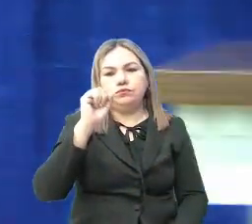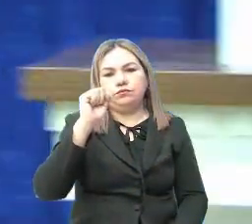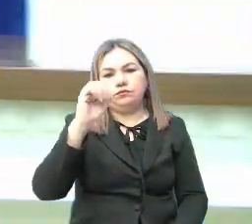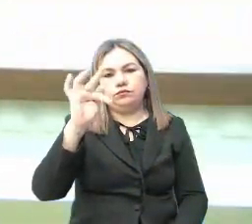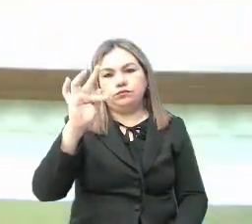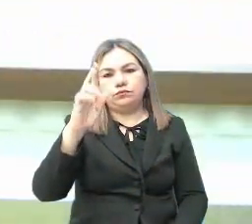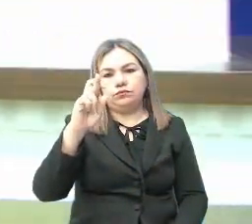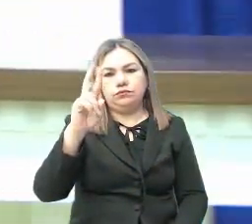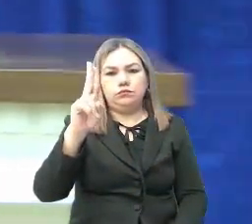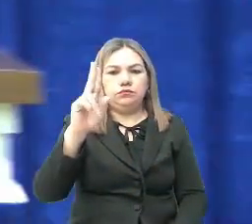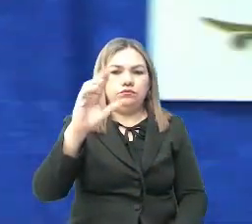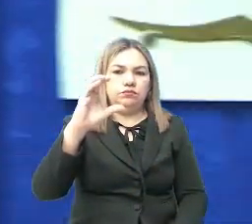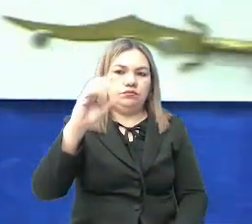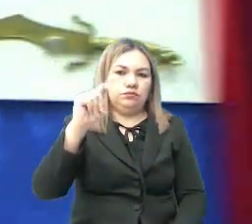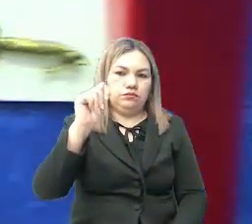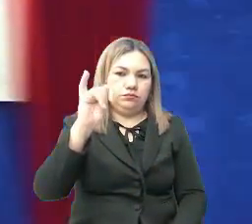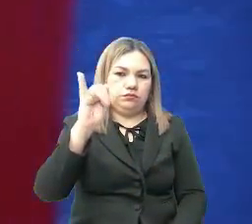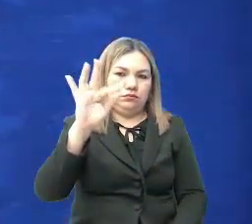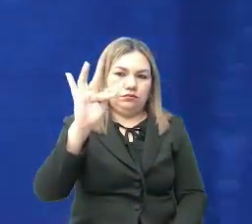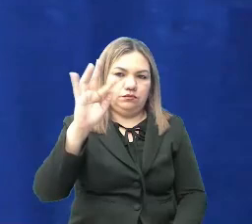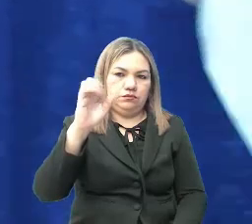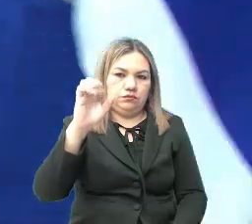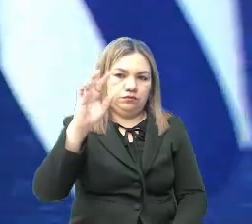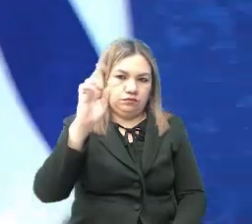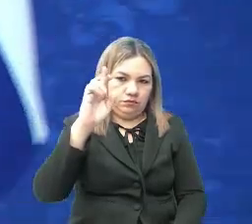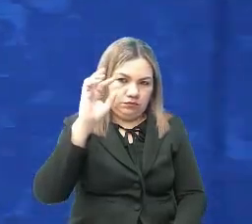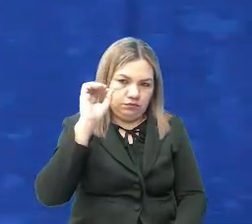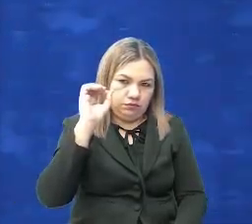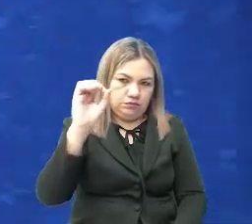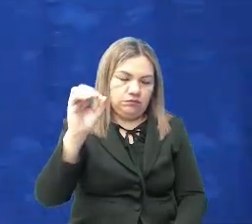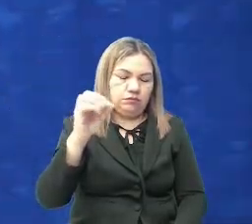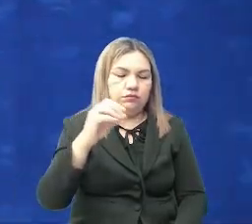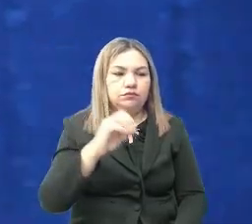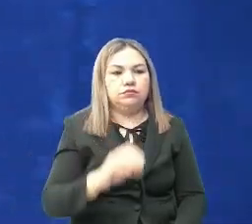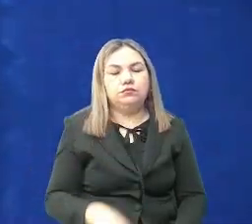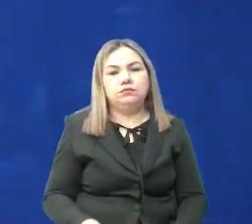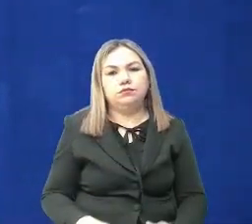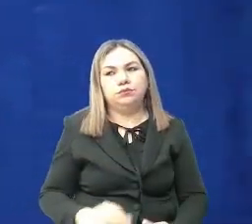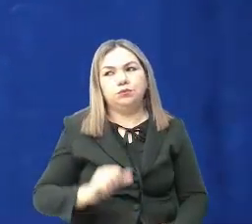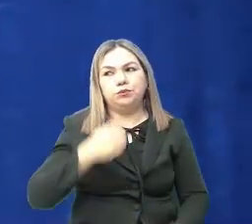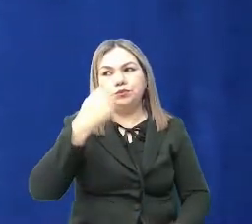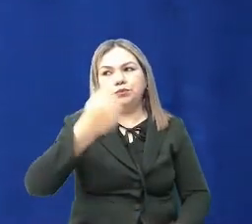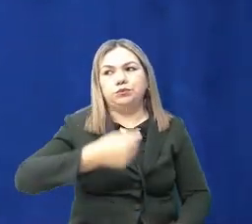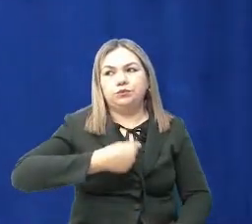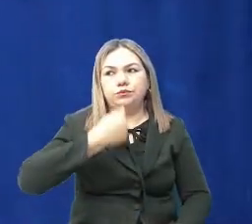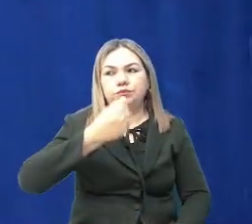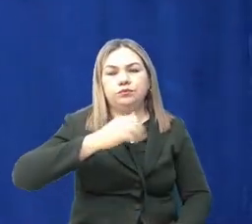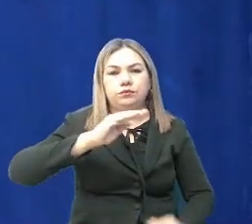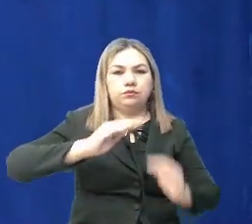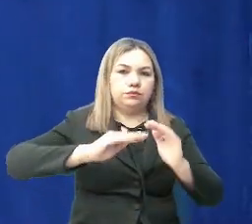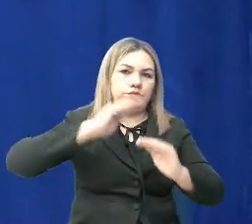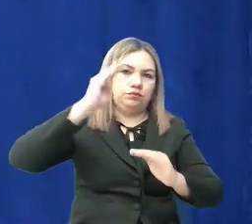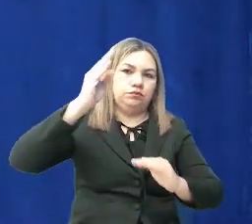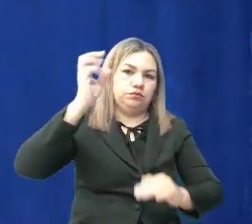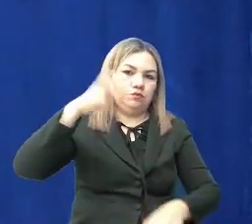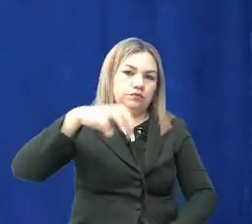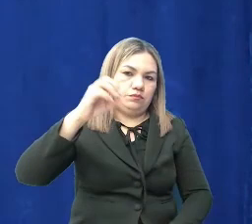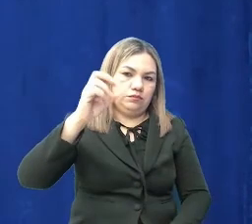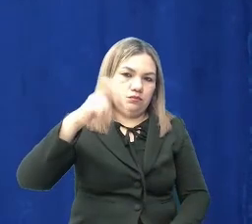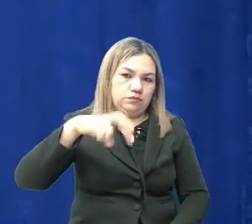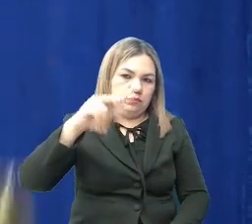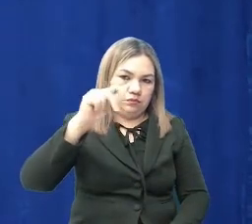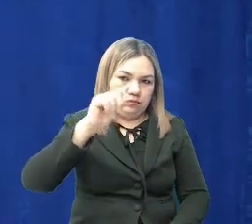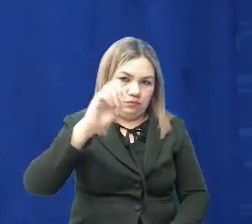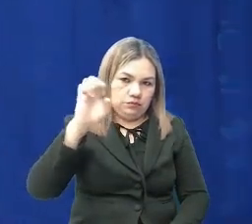fruitful, prosperous. Where did the prophet go? To the Mount of Ephraim. And he touched the shofar. He sounded